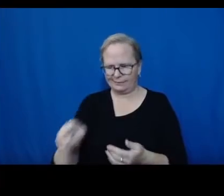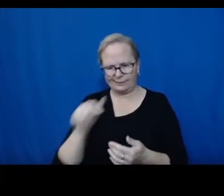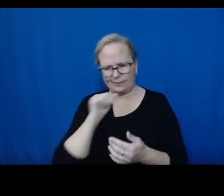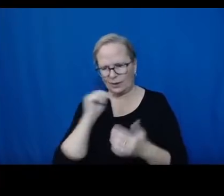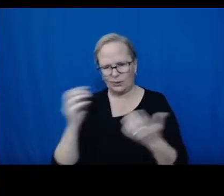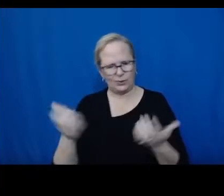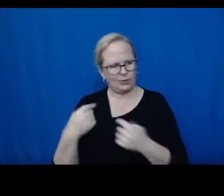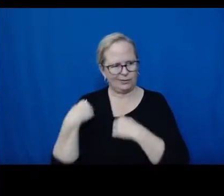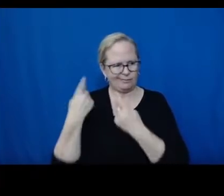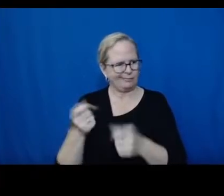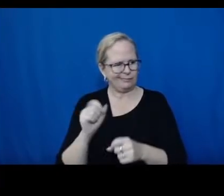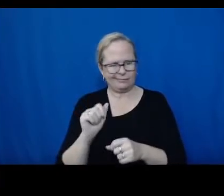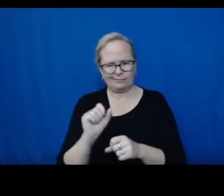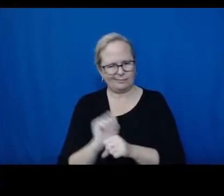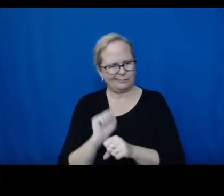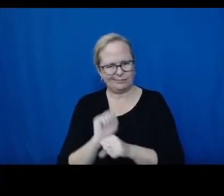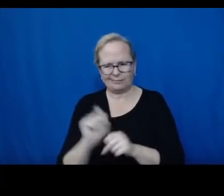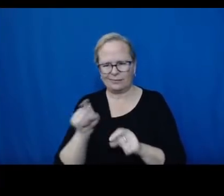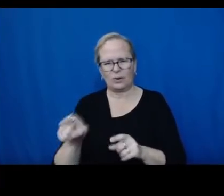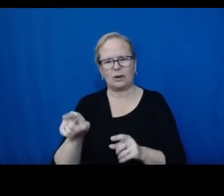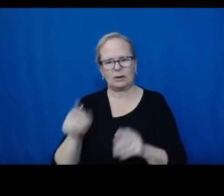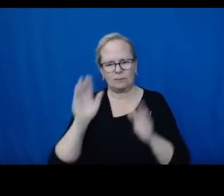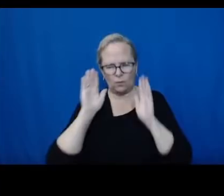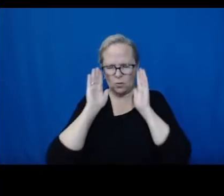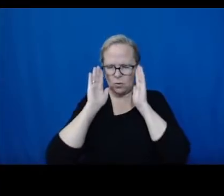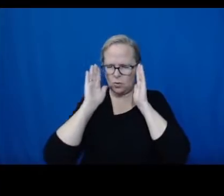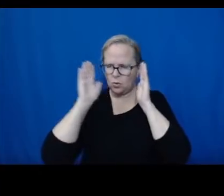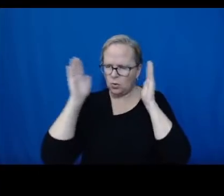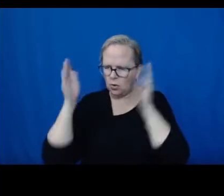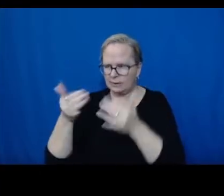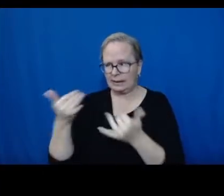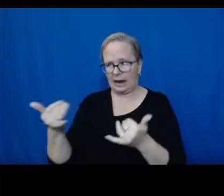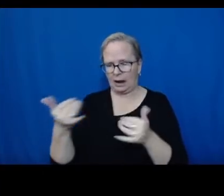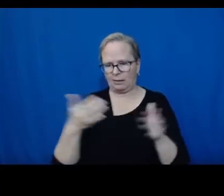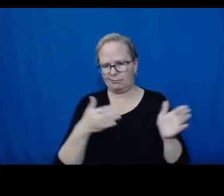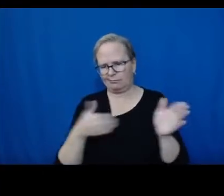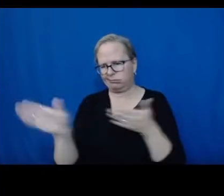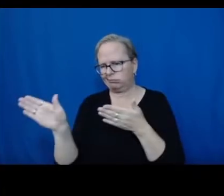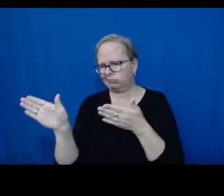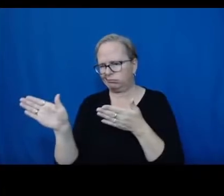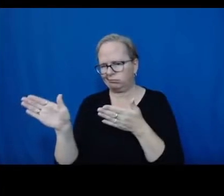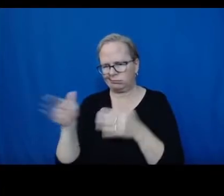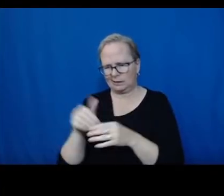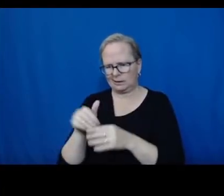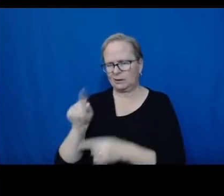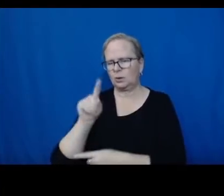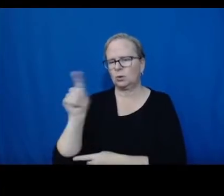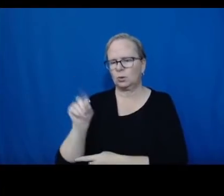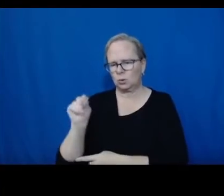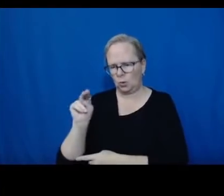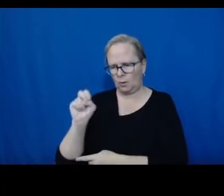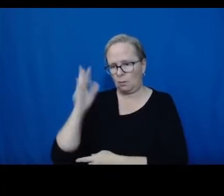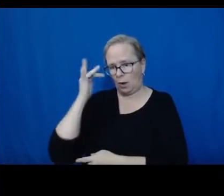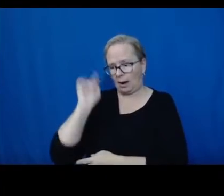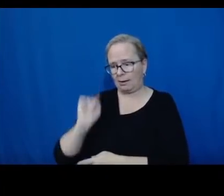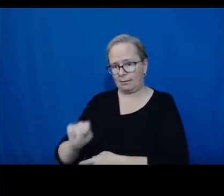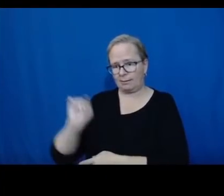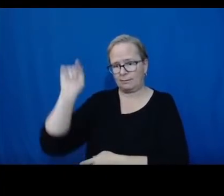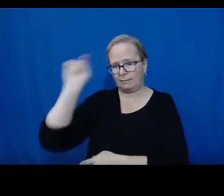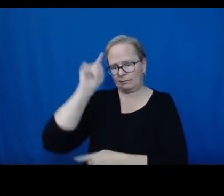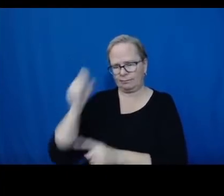99.9% of the job is, especially right now, and especially in a zone that is currently being hit so